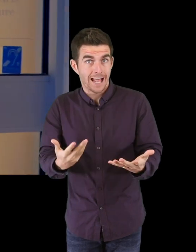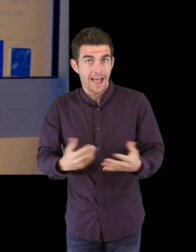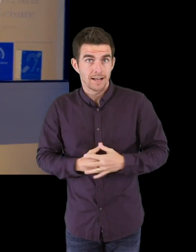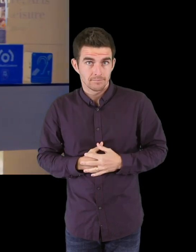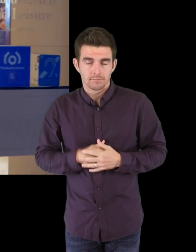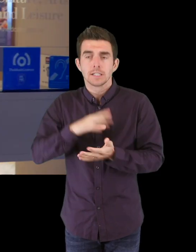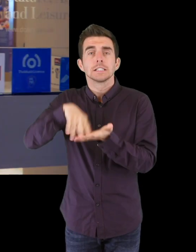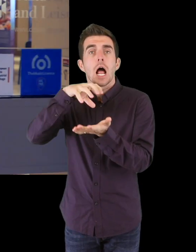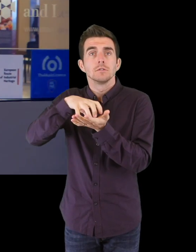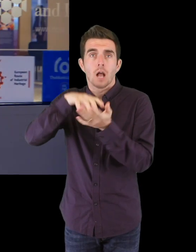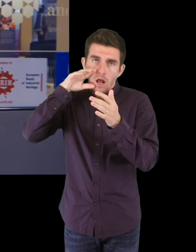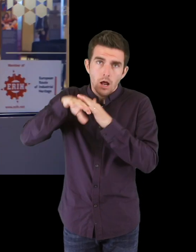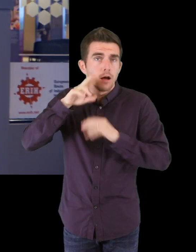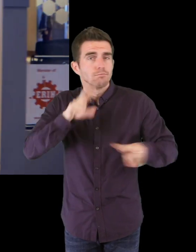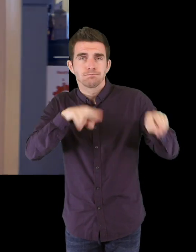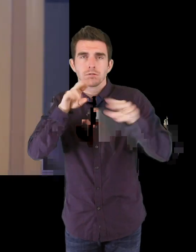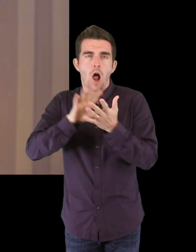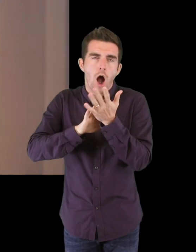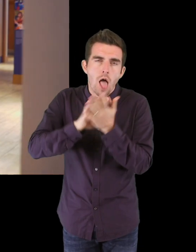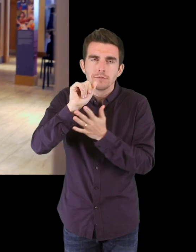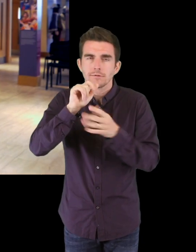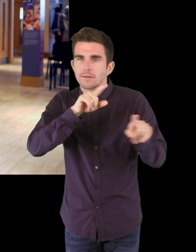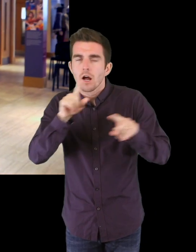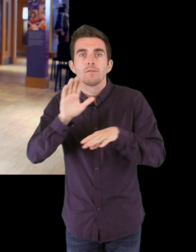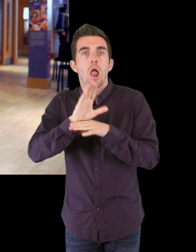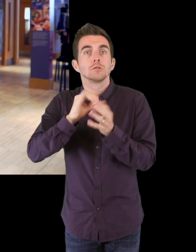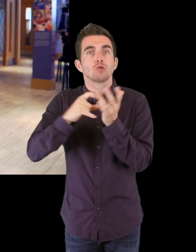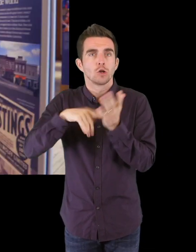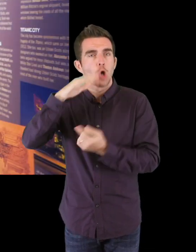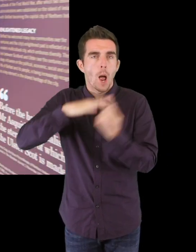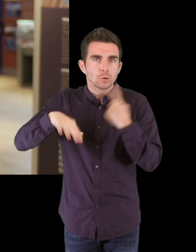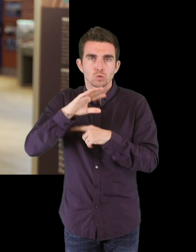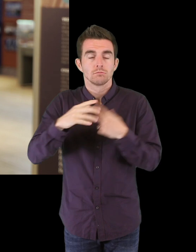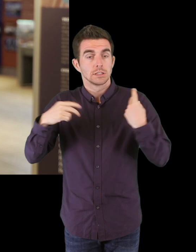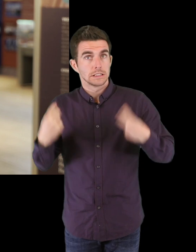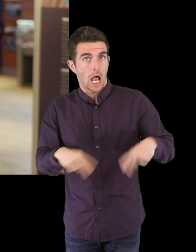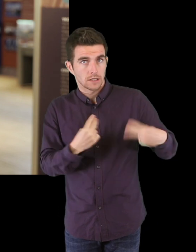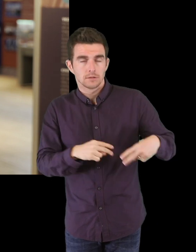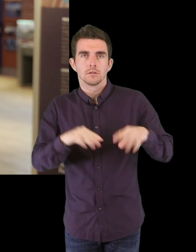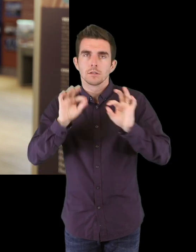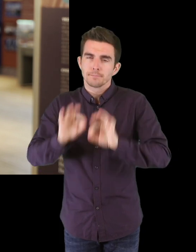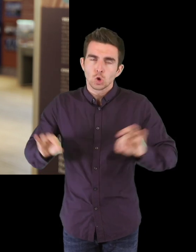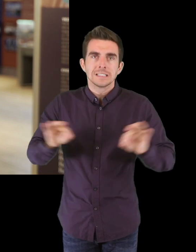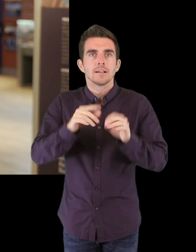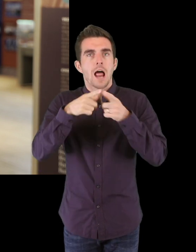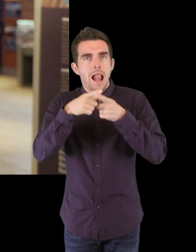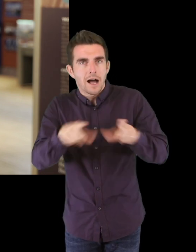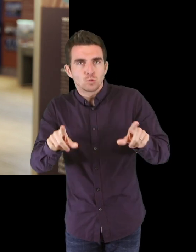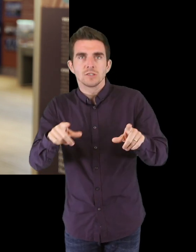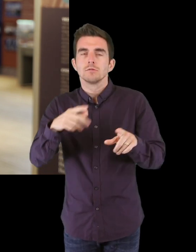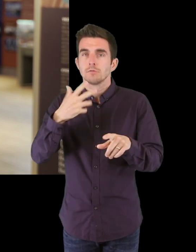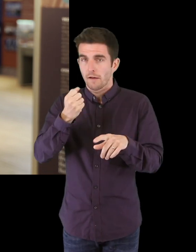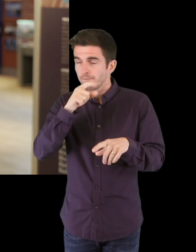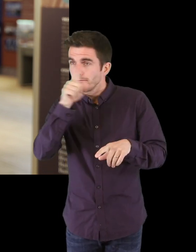centre itself showcases the various cultural aspects of the Ulster Scots community, including dance, music and language, and there